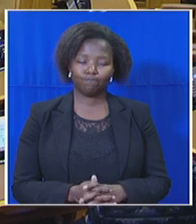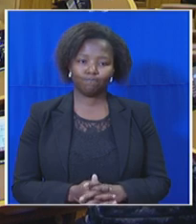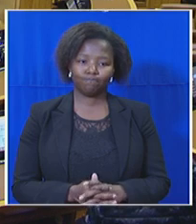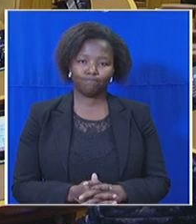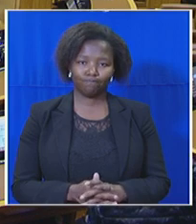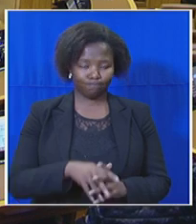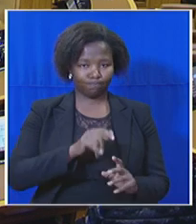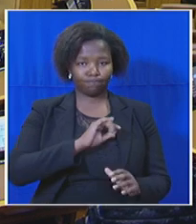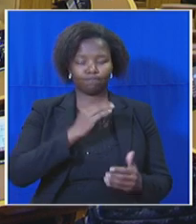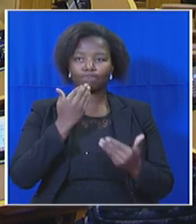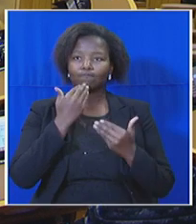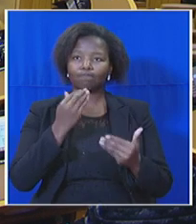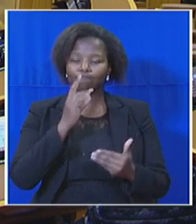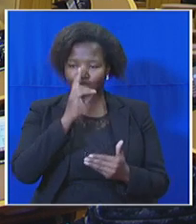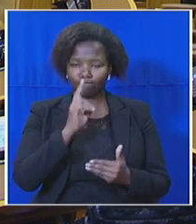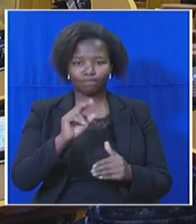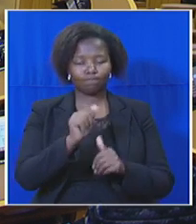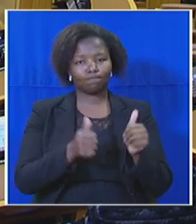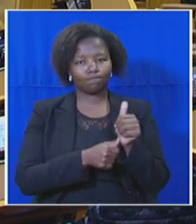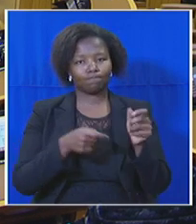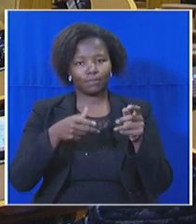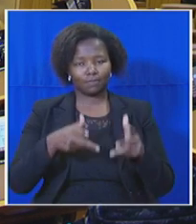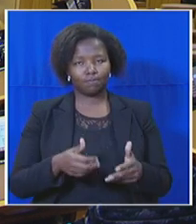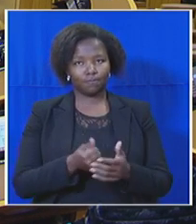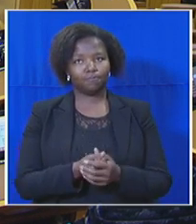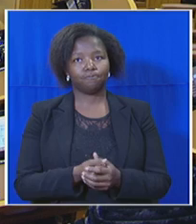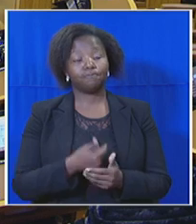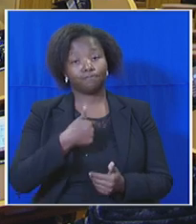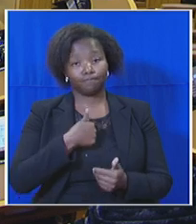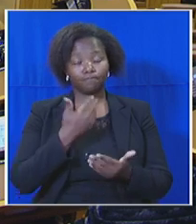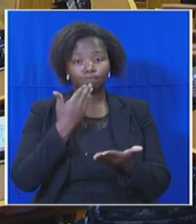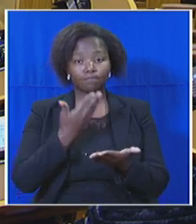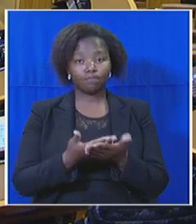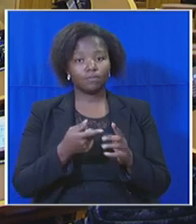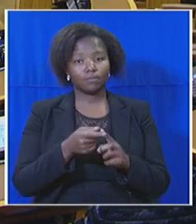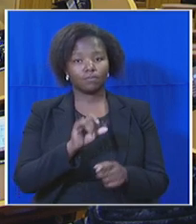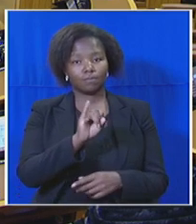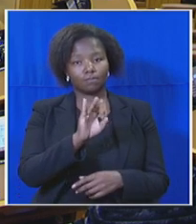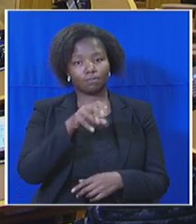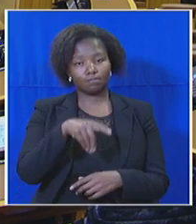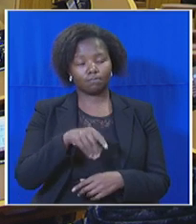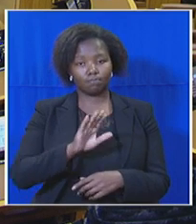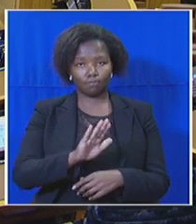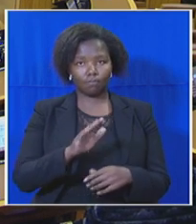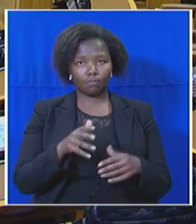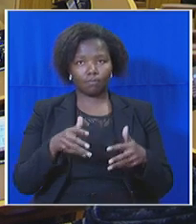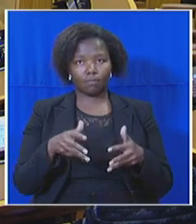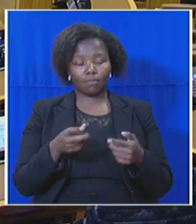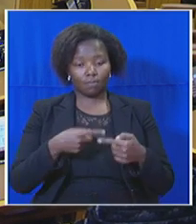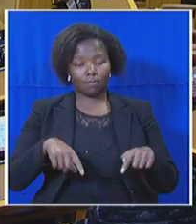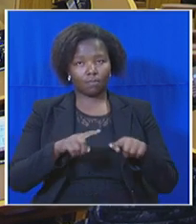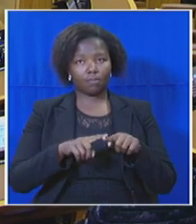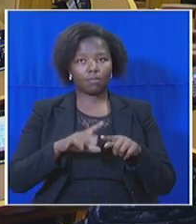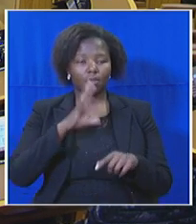Thank you very much, Honourable Deputy Speaker. I hereby move without notice on behalf of the Inkatha Freedom Party that this House notes the